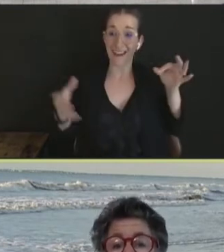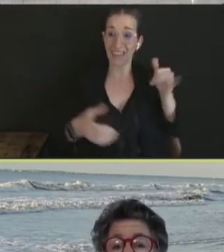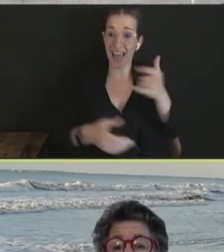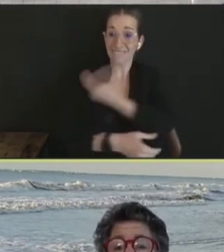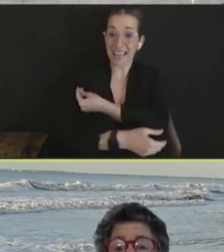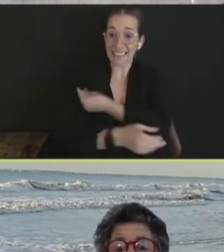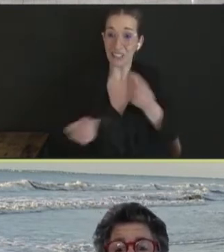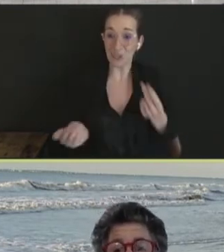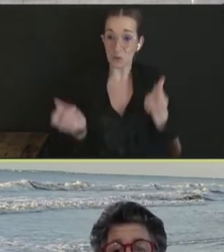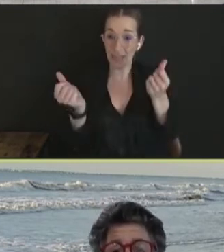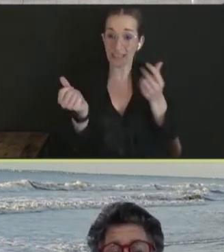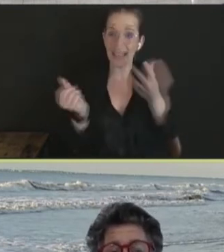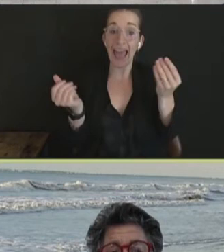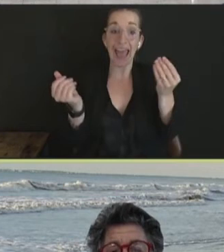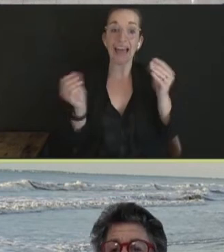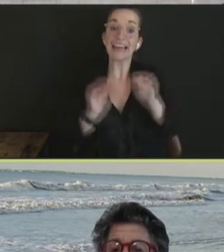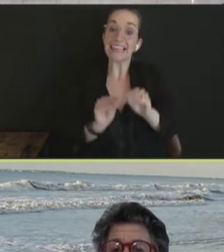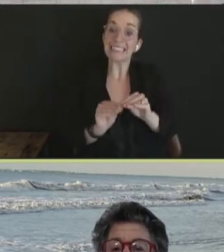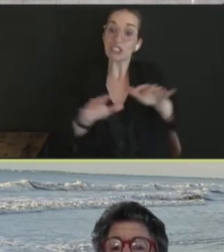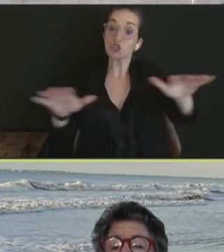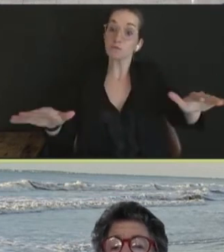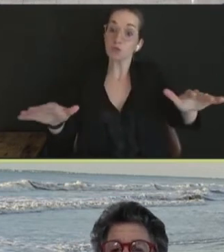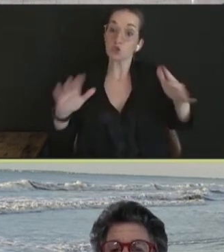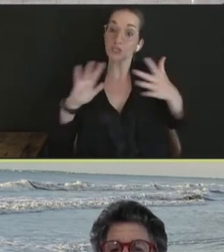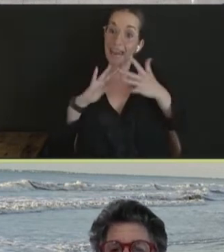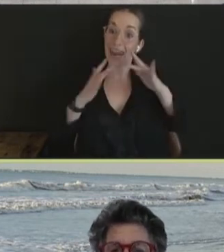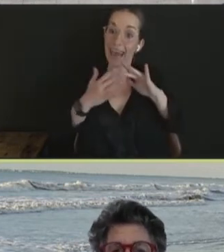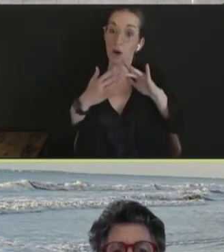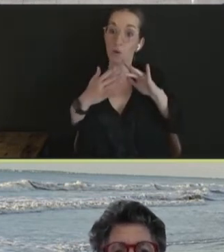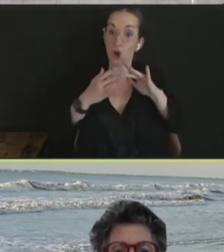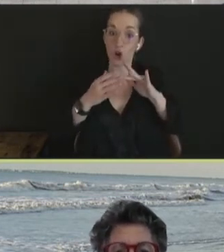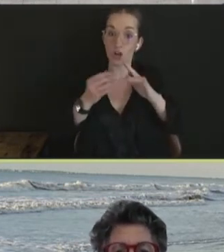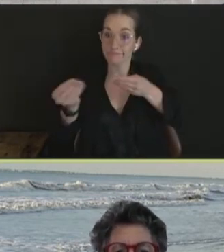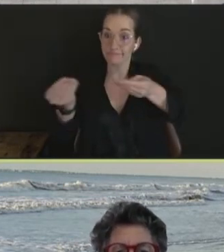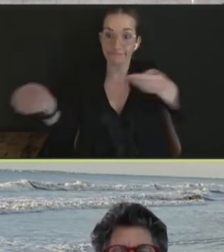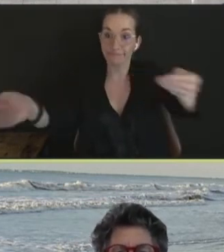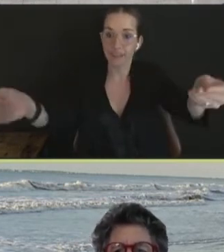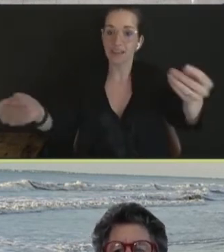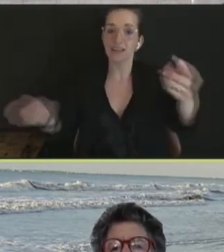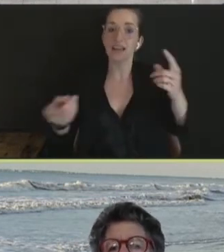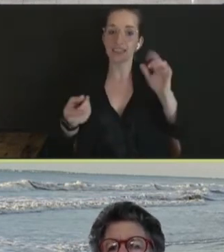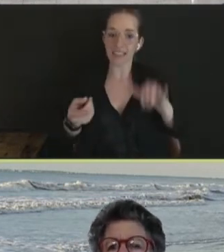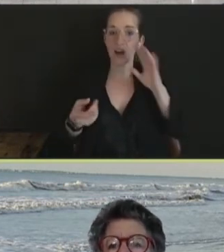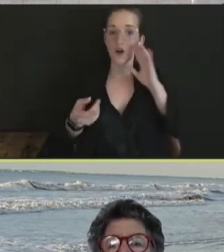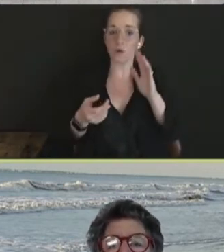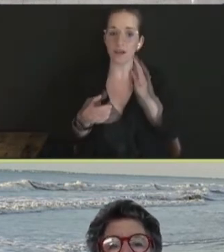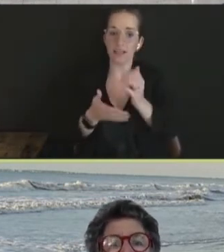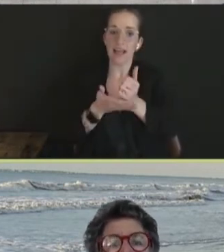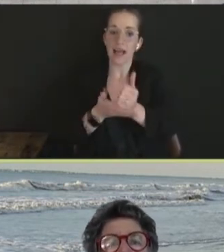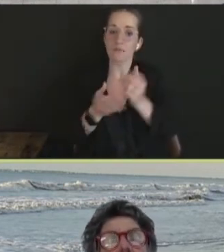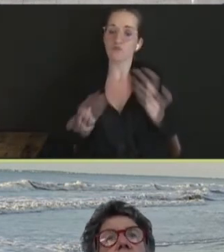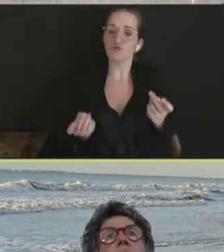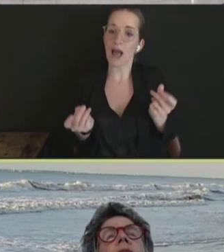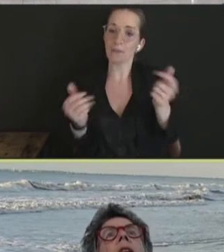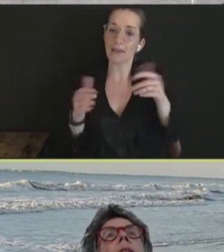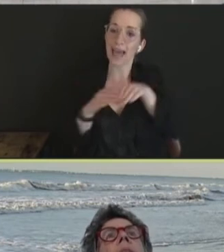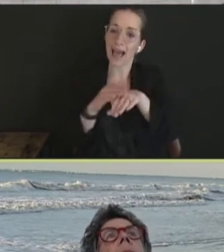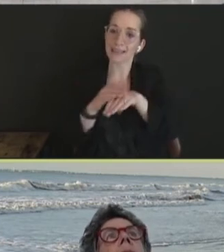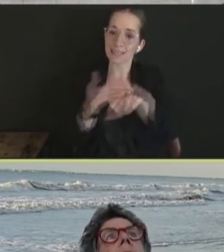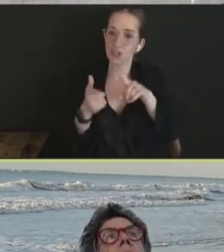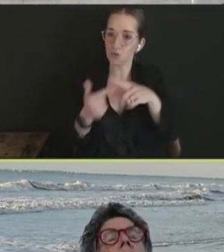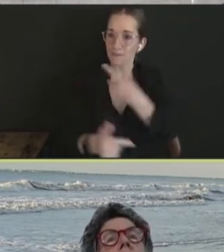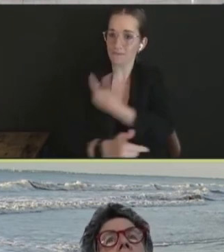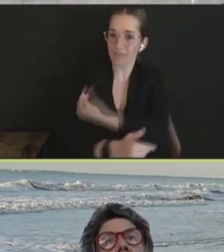having a distributed network of manufacturers would also enable rapid access to vaccines. So just as we